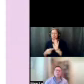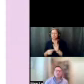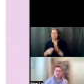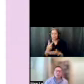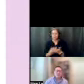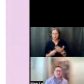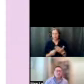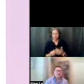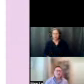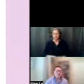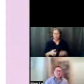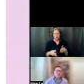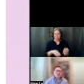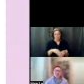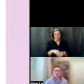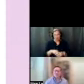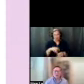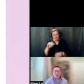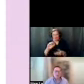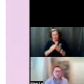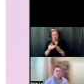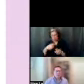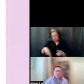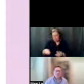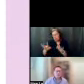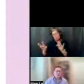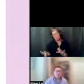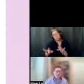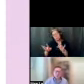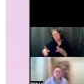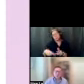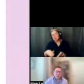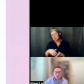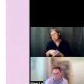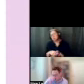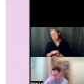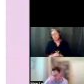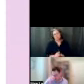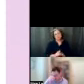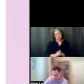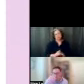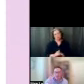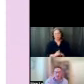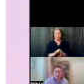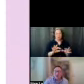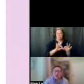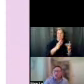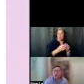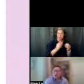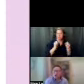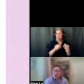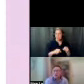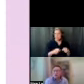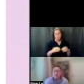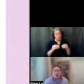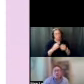those in the disabled community are to be pitied or seen as weak. Parents and families can be overprotective. Again, we talk